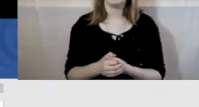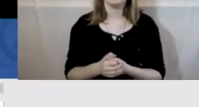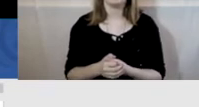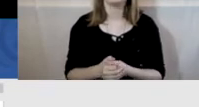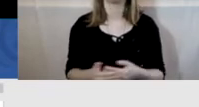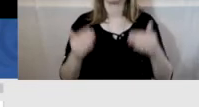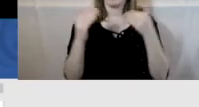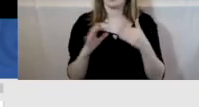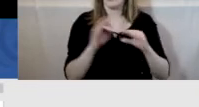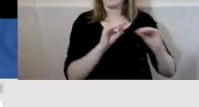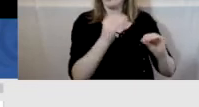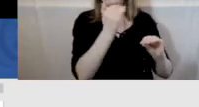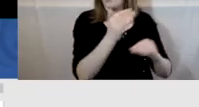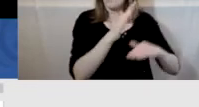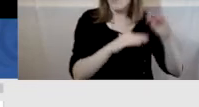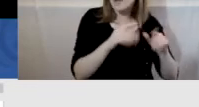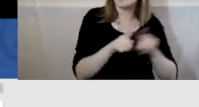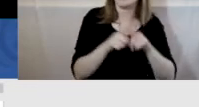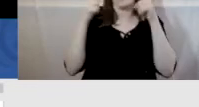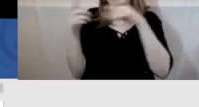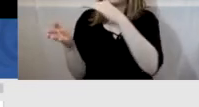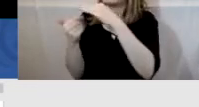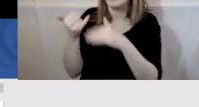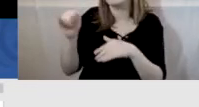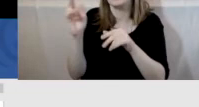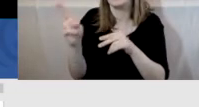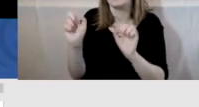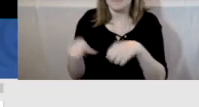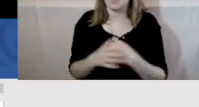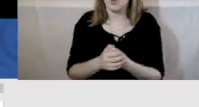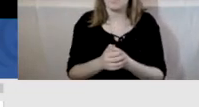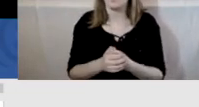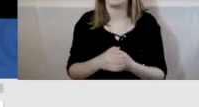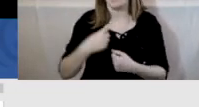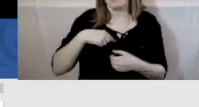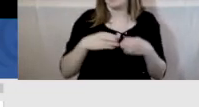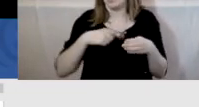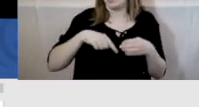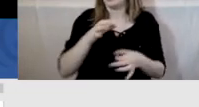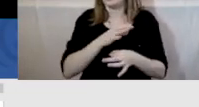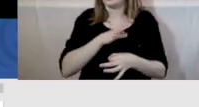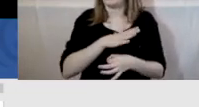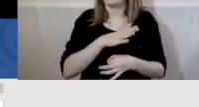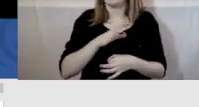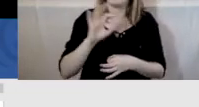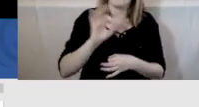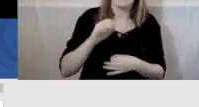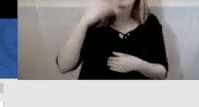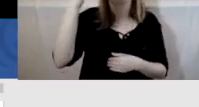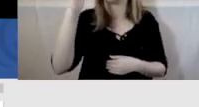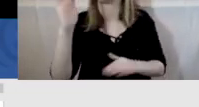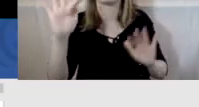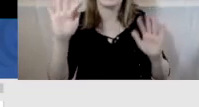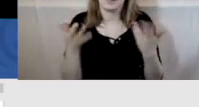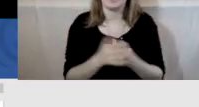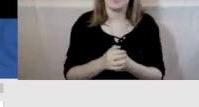about professions, here we were talking about the future and the very unrealistic future.